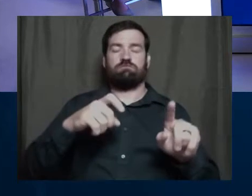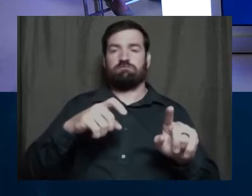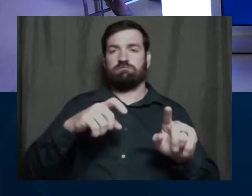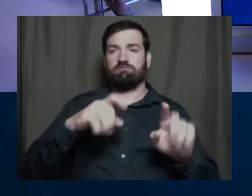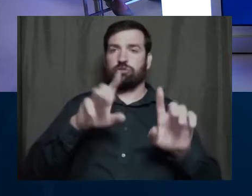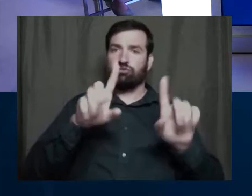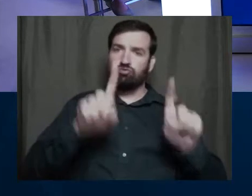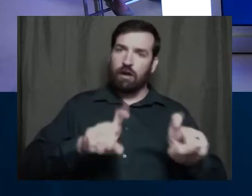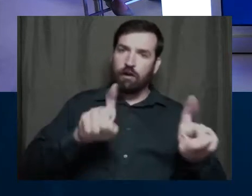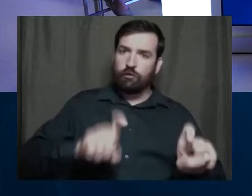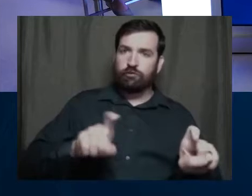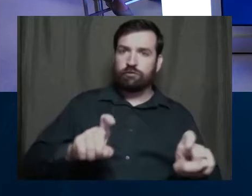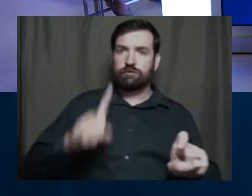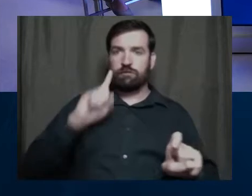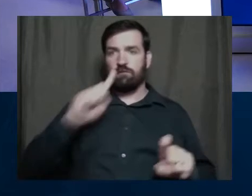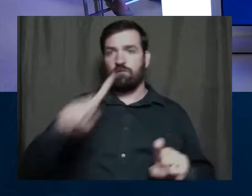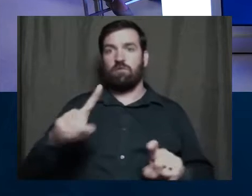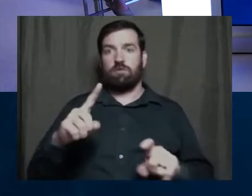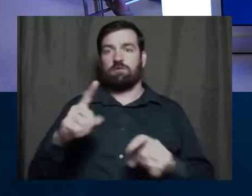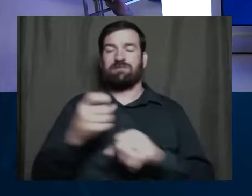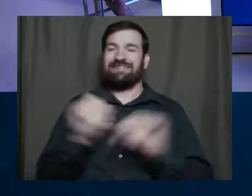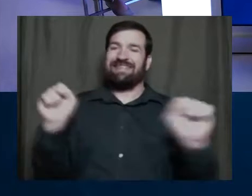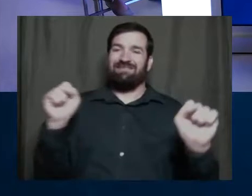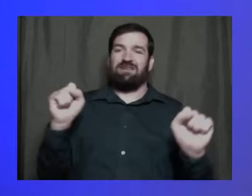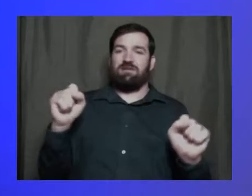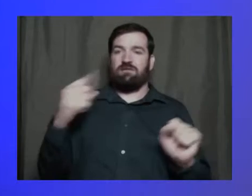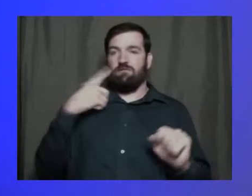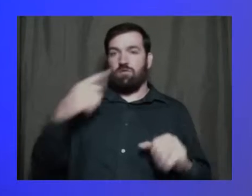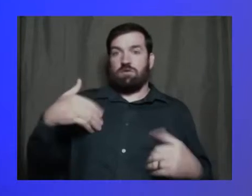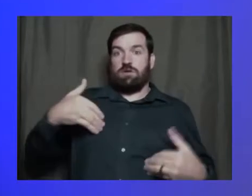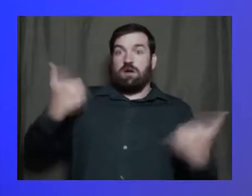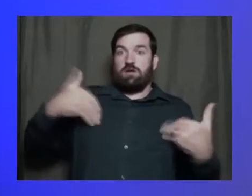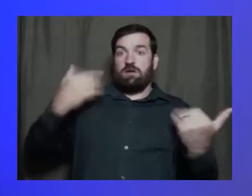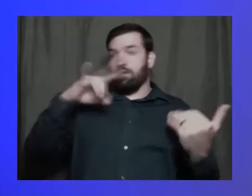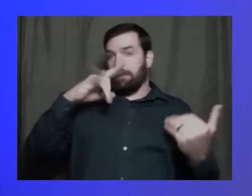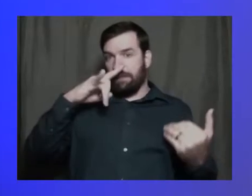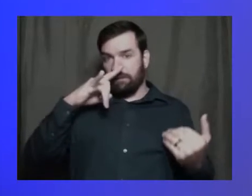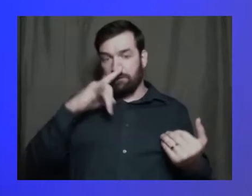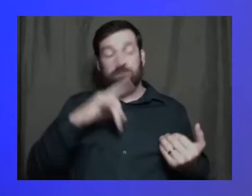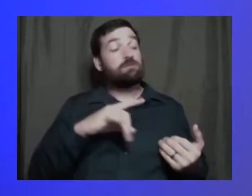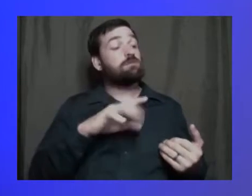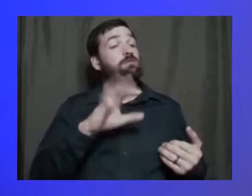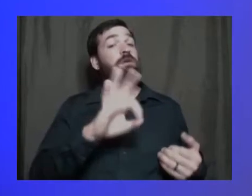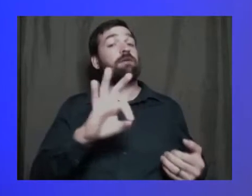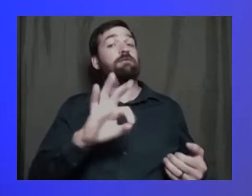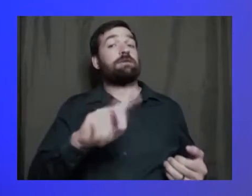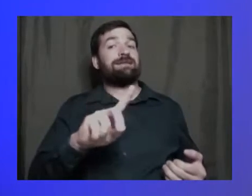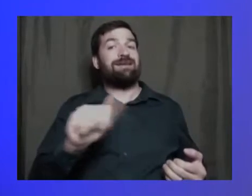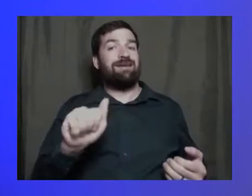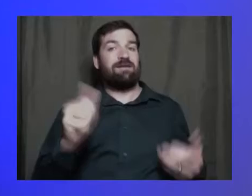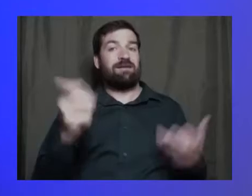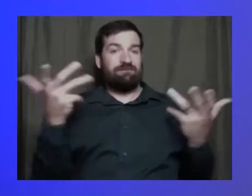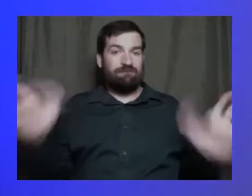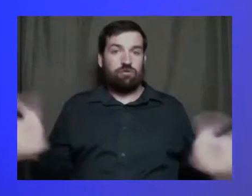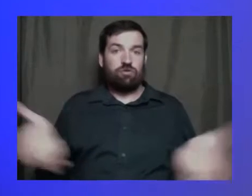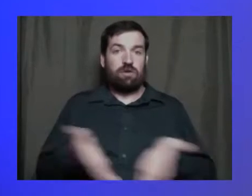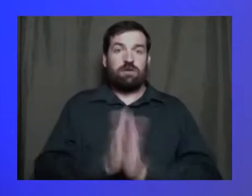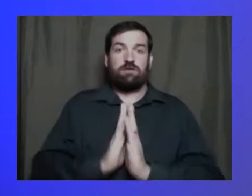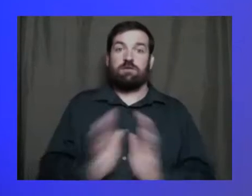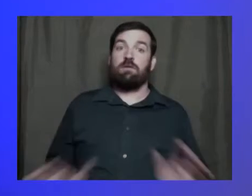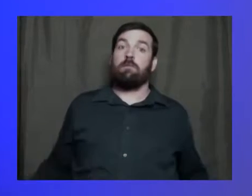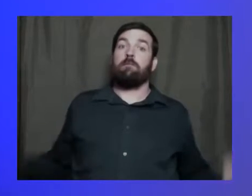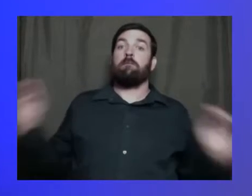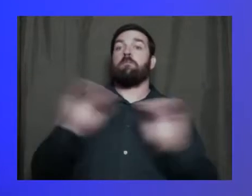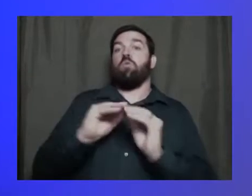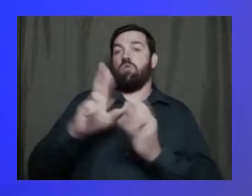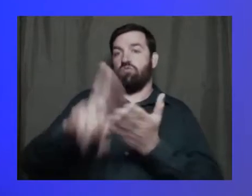the safety of vaccine in younger kids? So the FDA has asked for additional enrollment in the trials to look